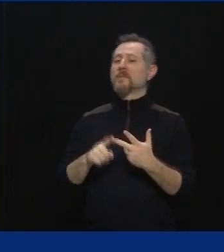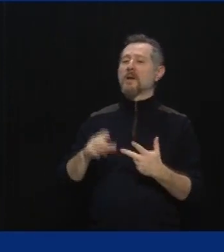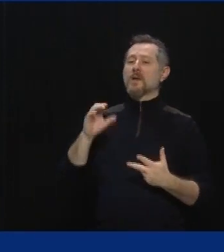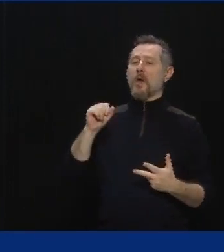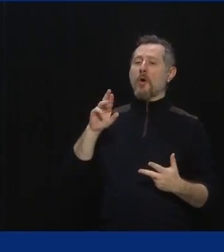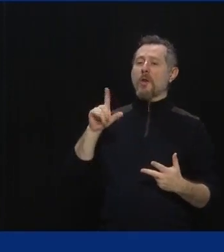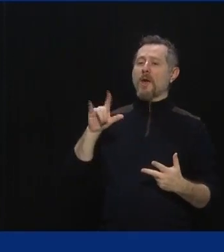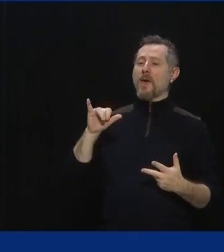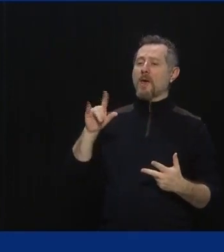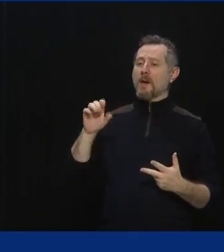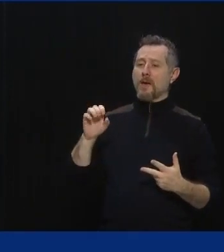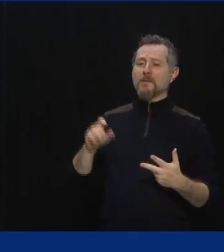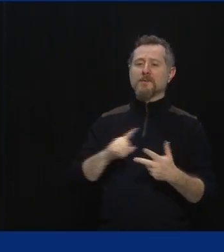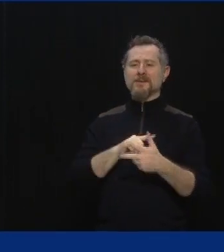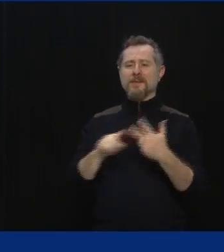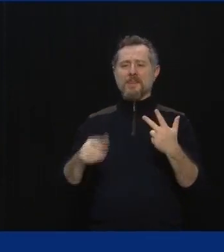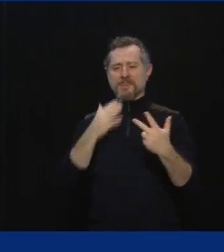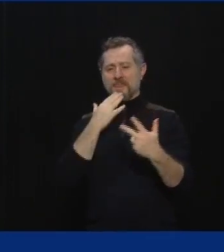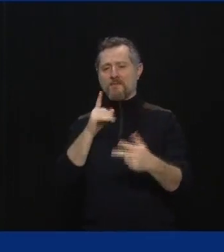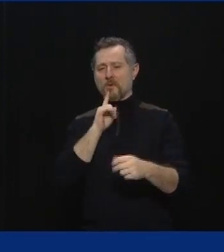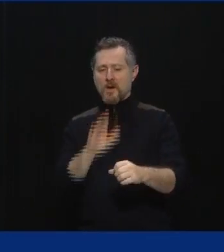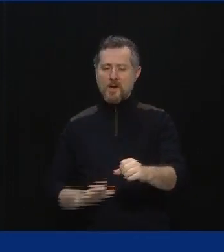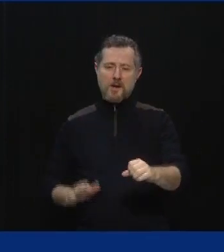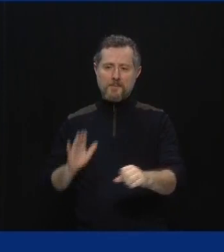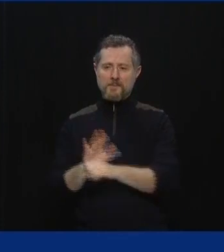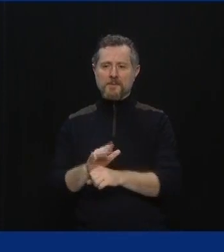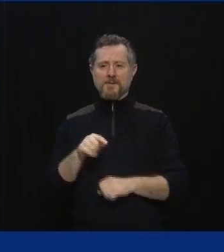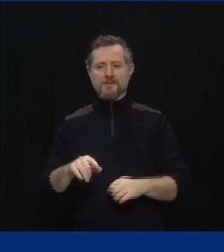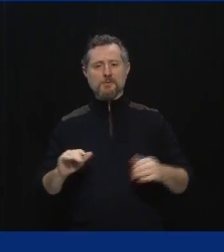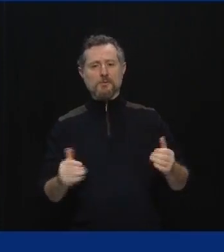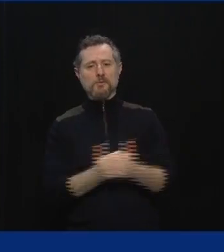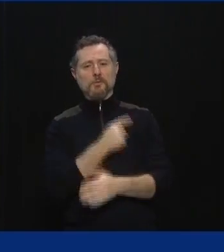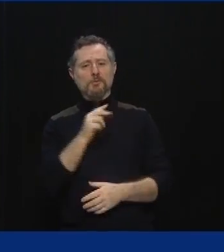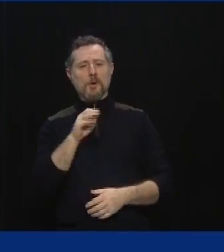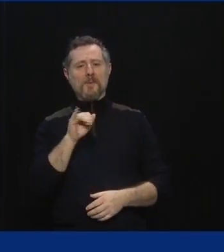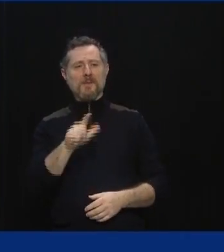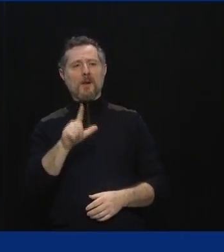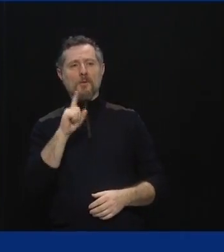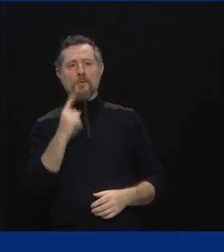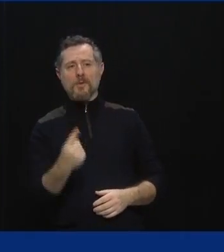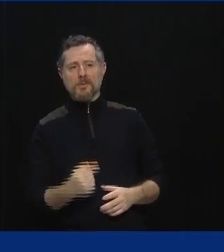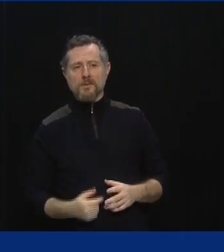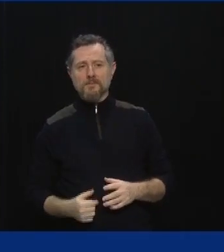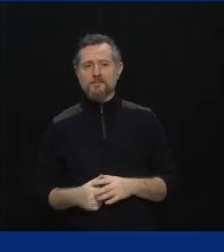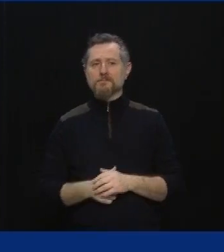development of New Terminal One at JFK. By delivering